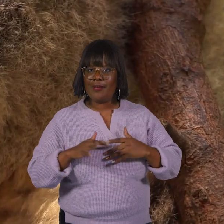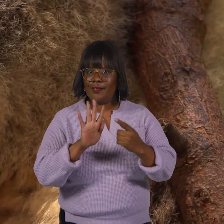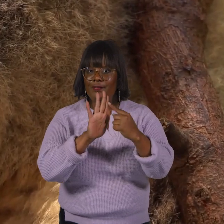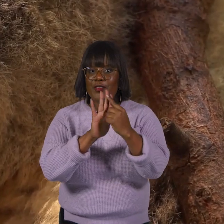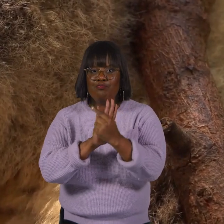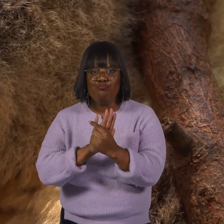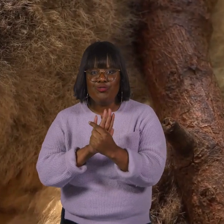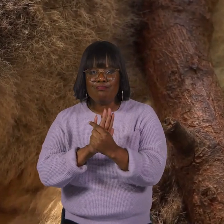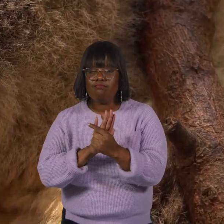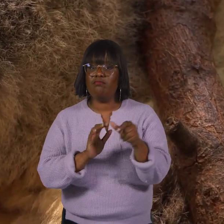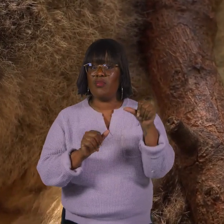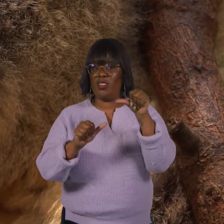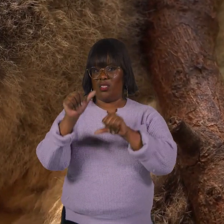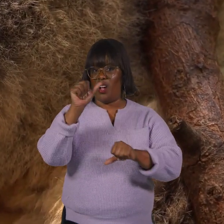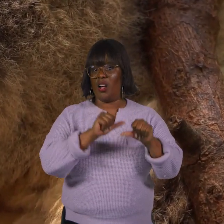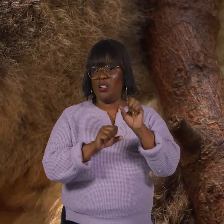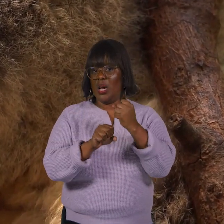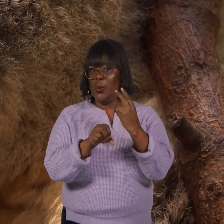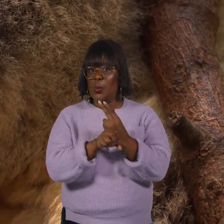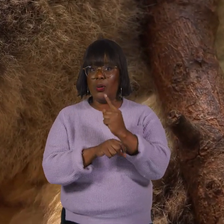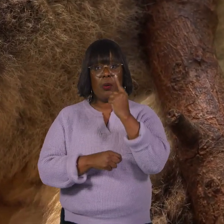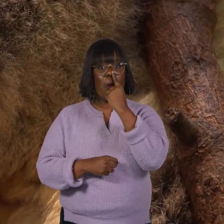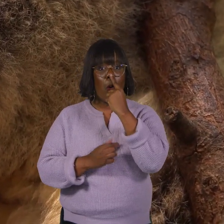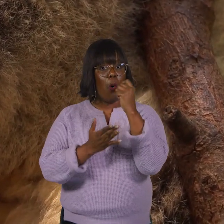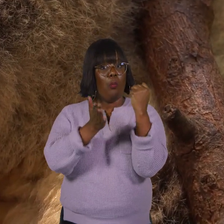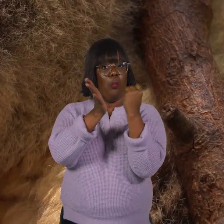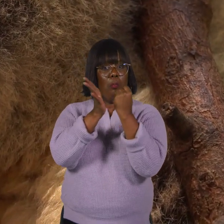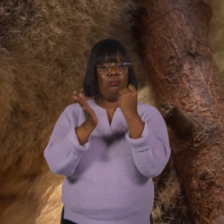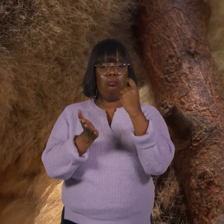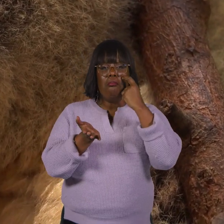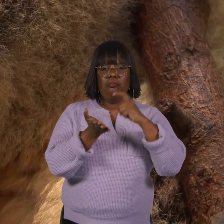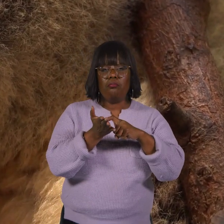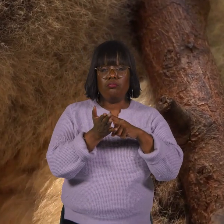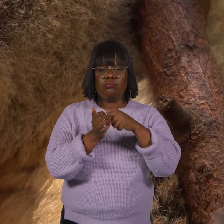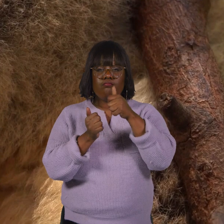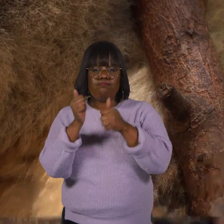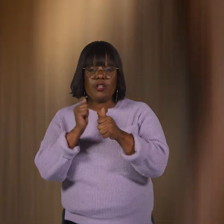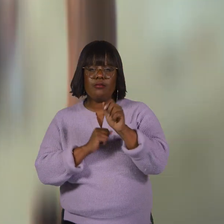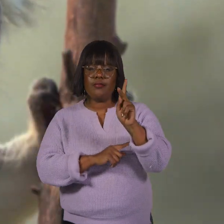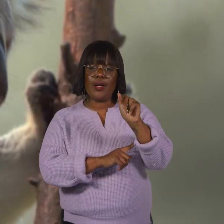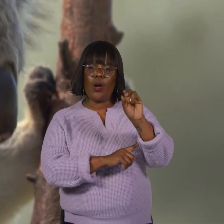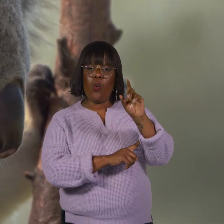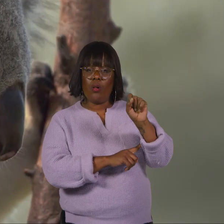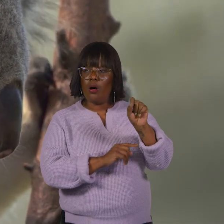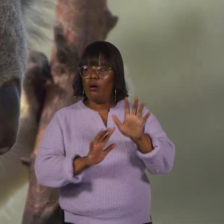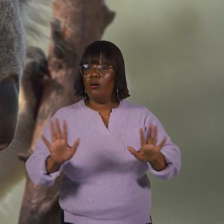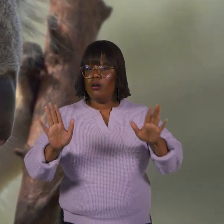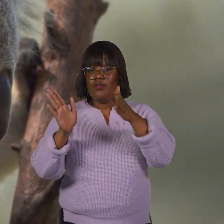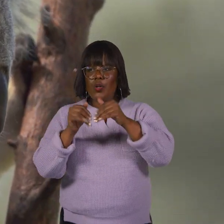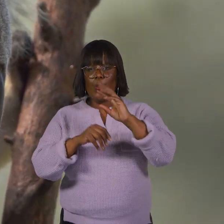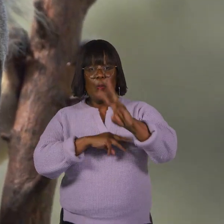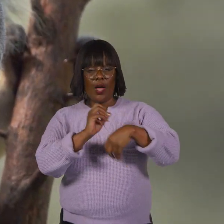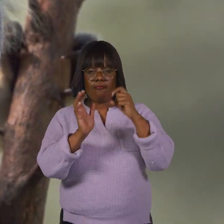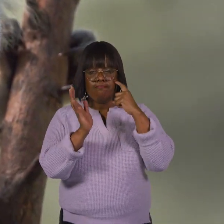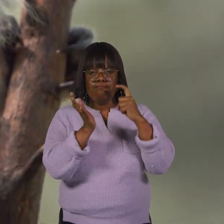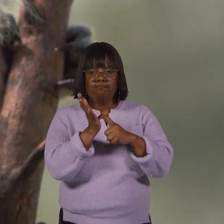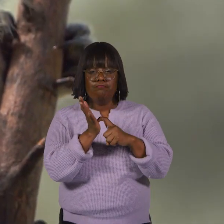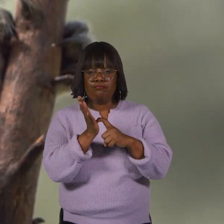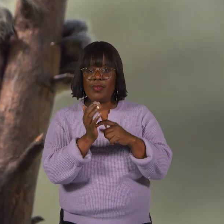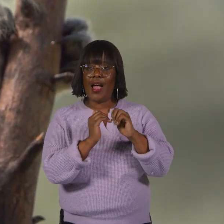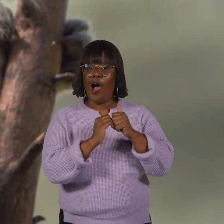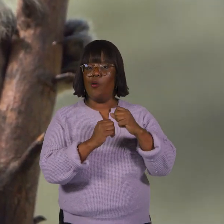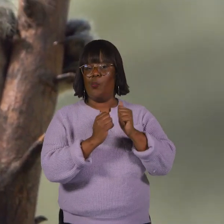Scientists can use the nose prints to identify and track individual koalas in the wild, helping with conservation efforts and